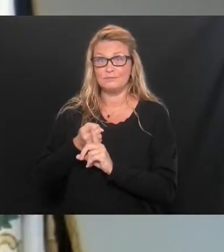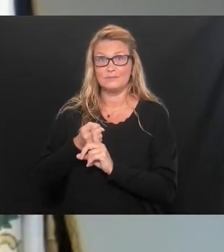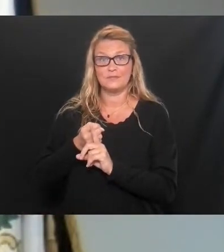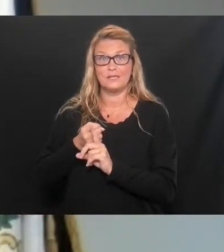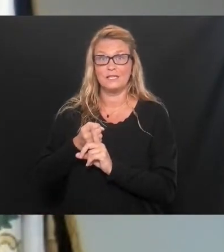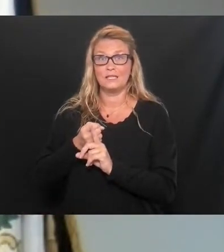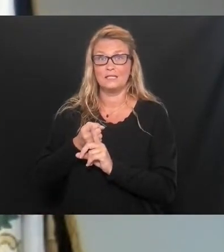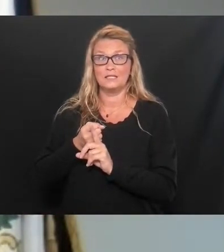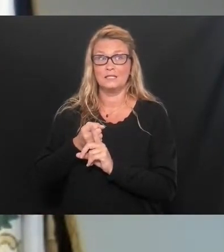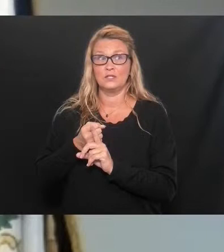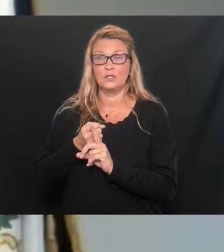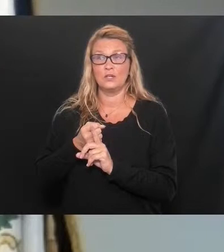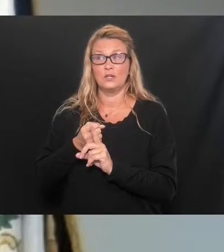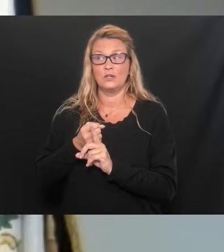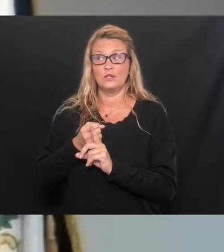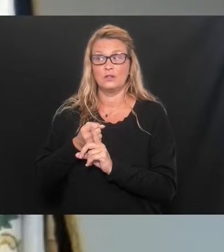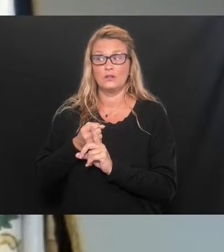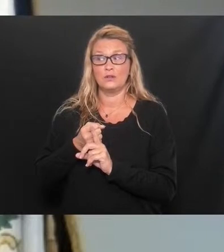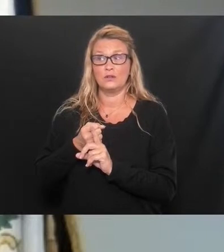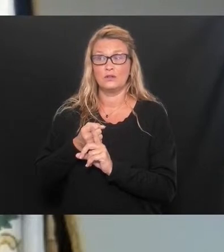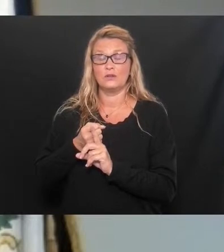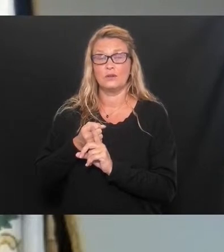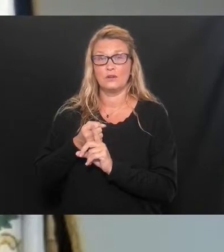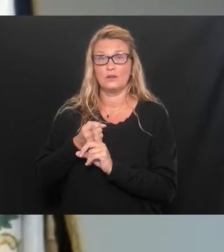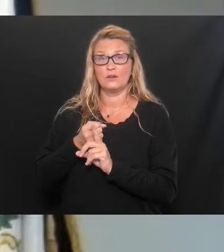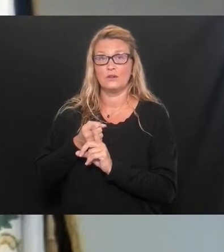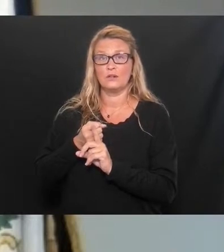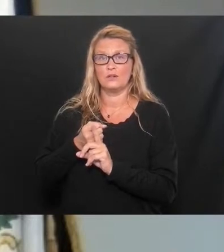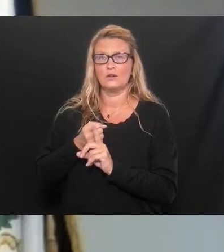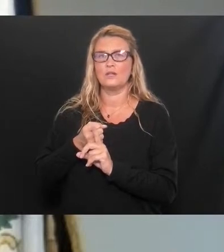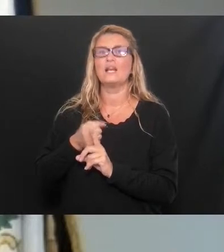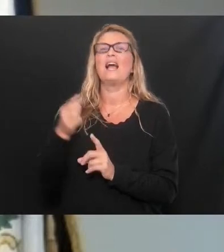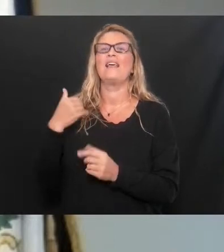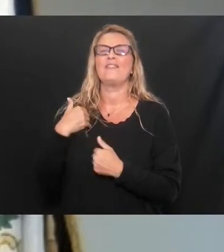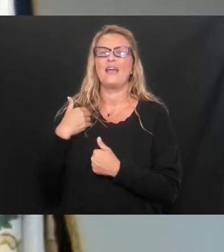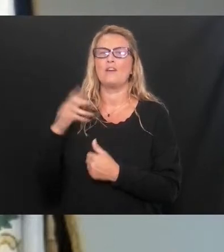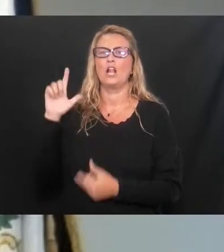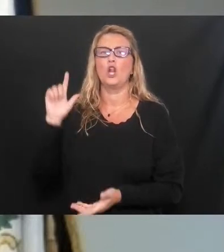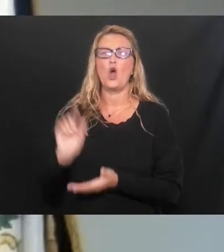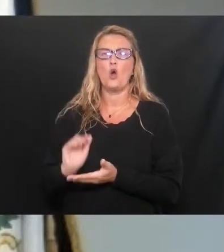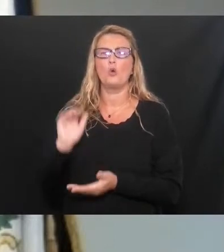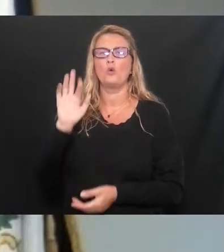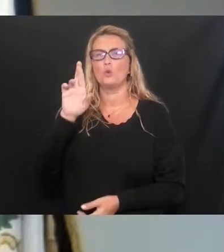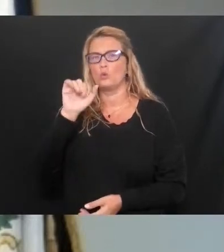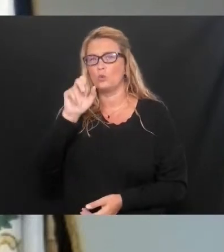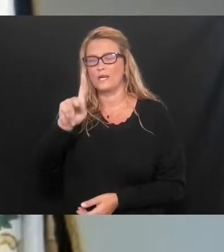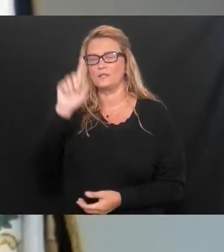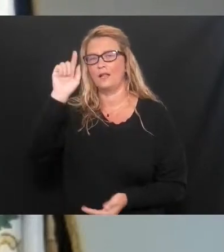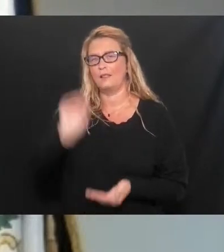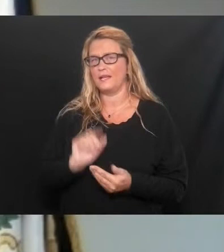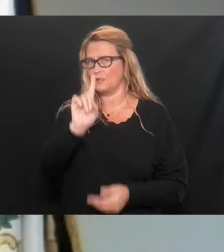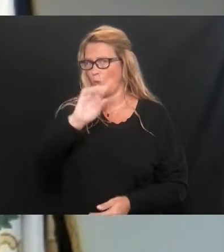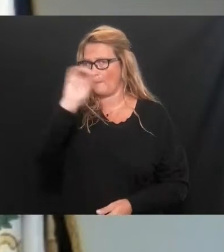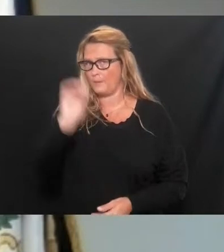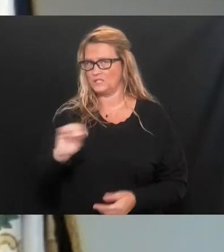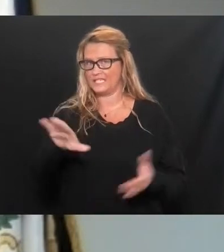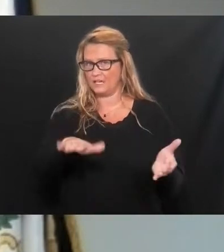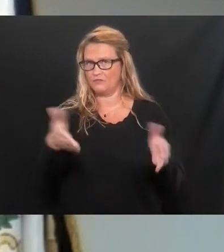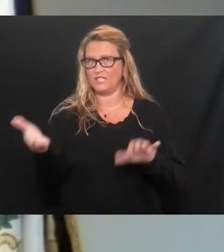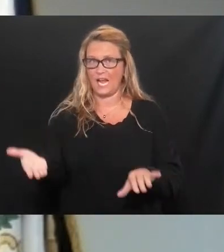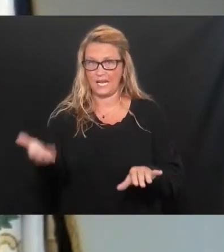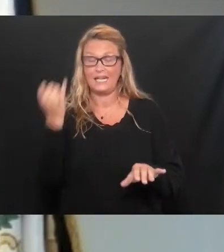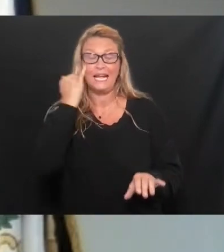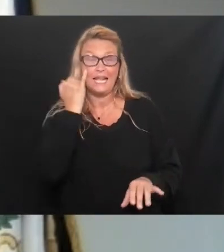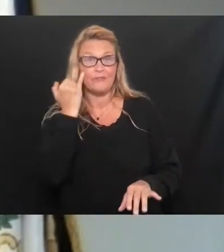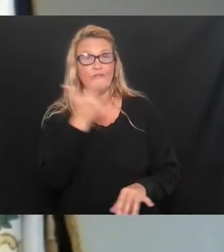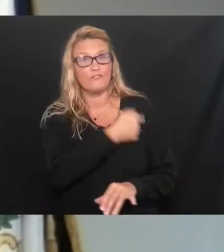severe. Individuals have a very low risk, less than 1% of dying if they've been